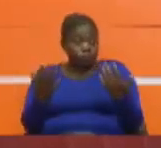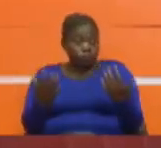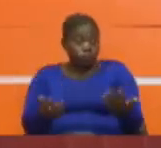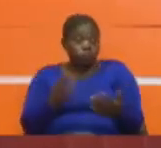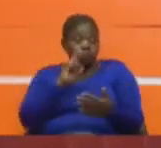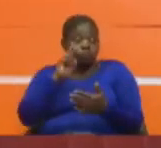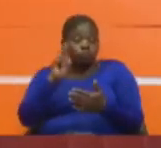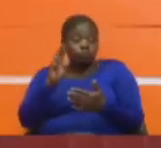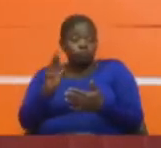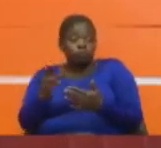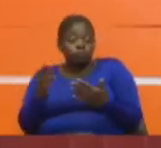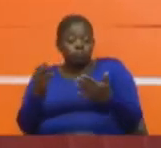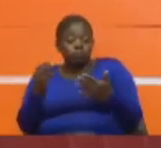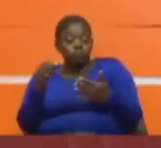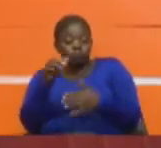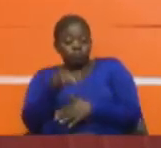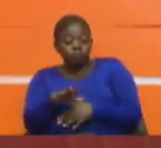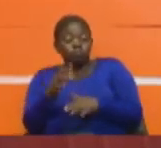any such